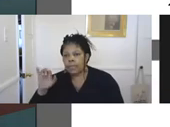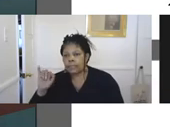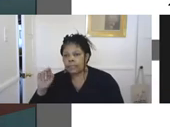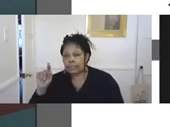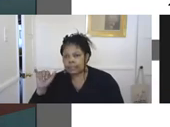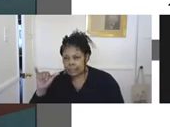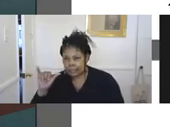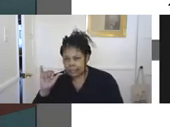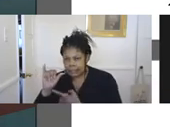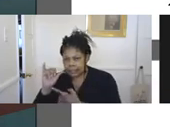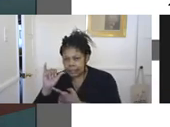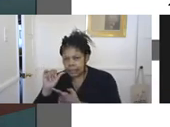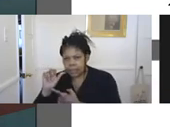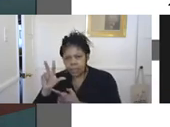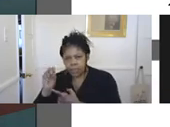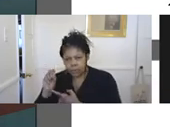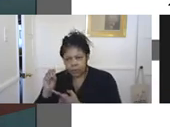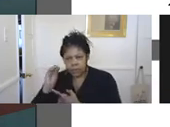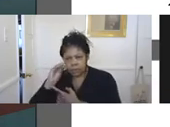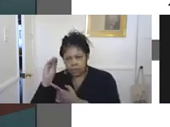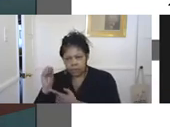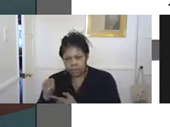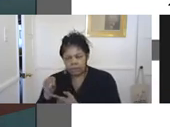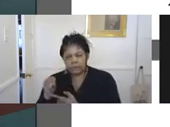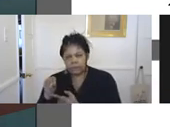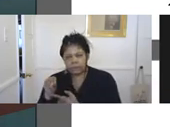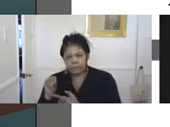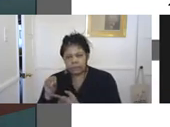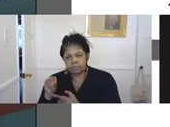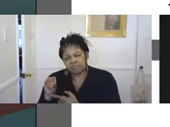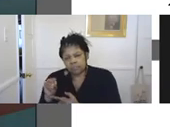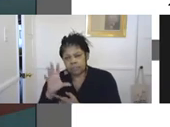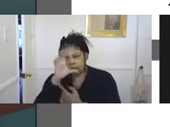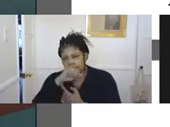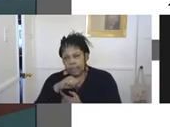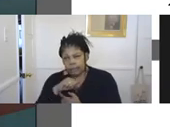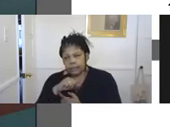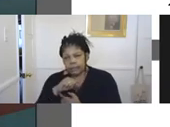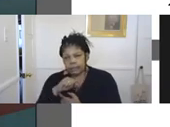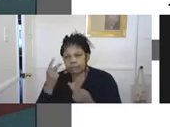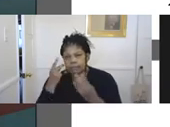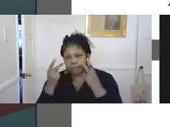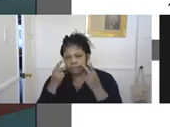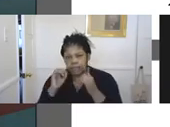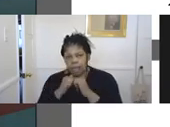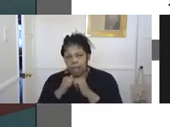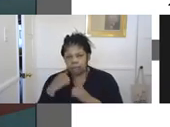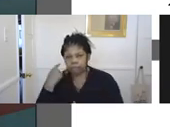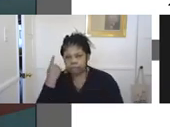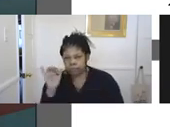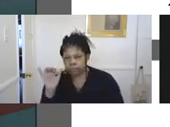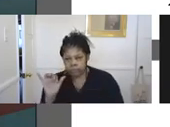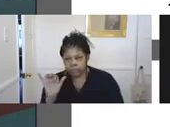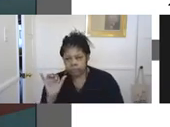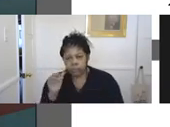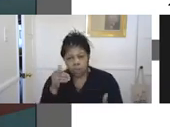like 30% or something. I'll take a guess and see how that looks. Close